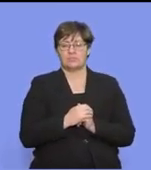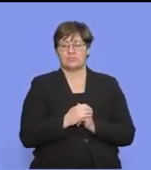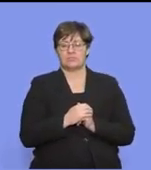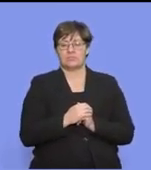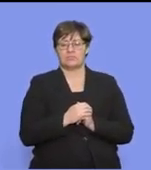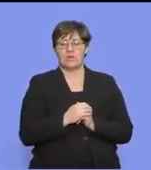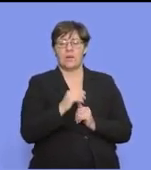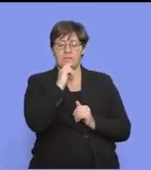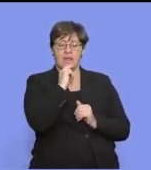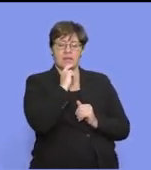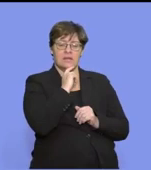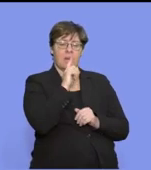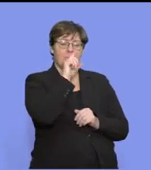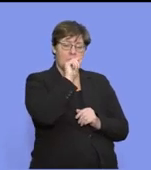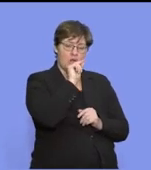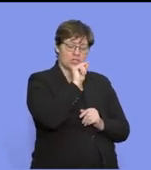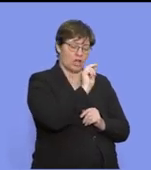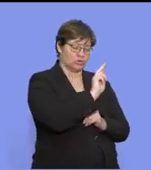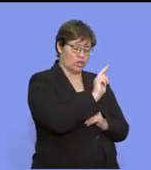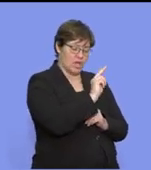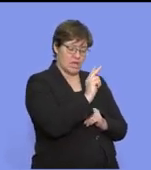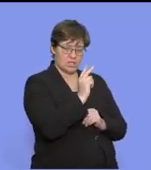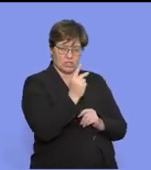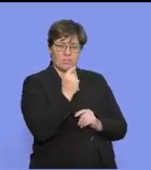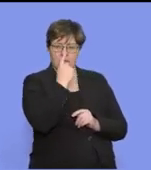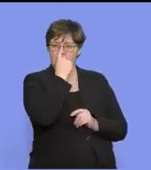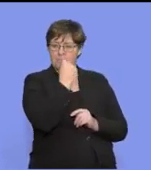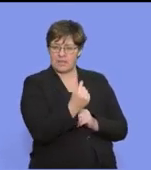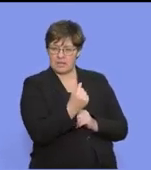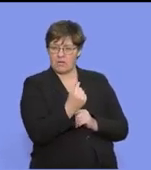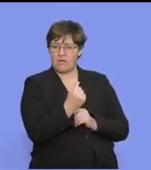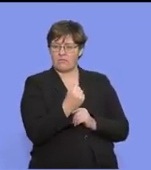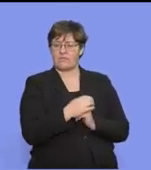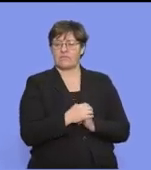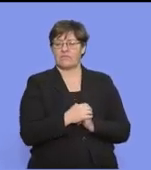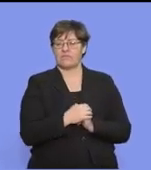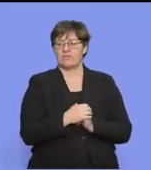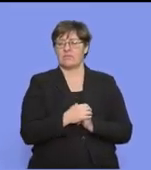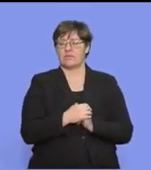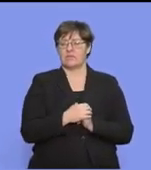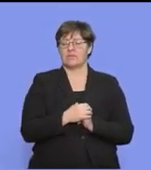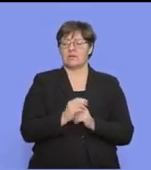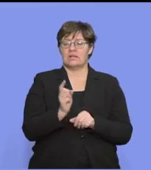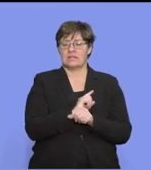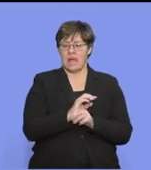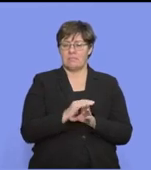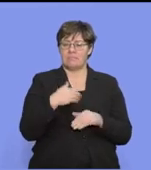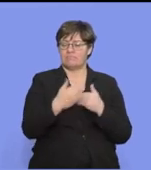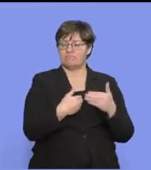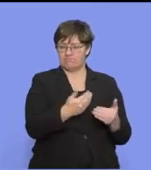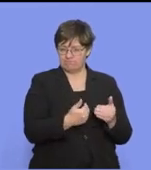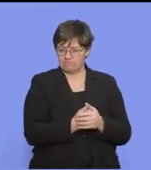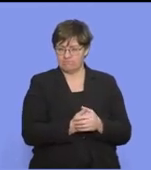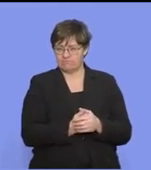top, this one here. It shows us a change in birds. You can see specifically in the beak of the